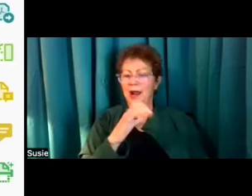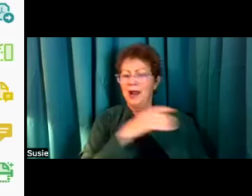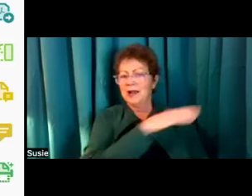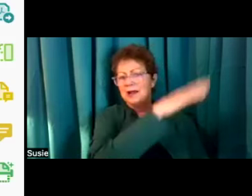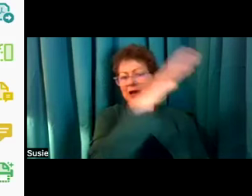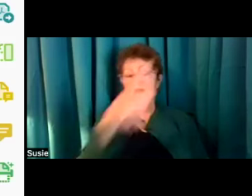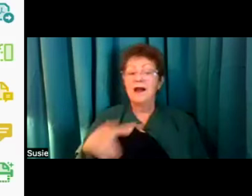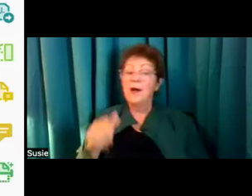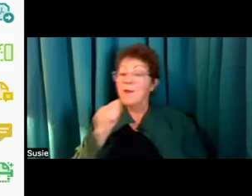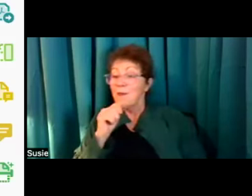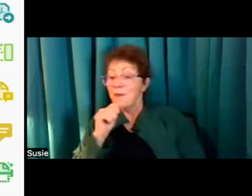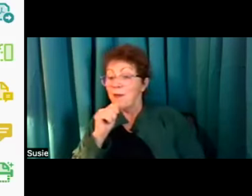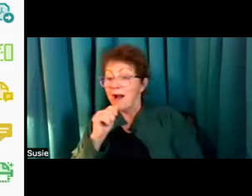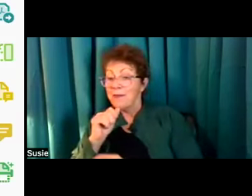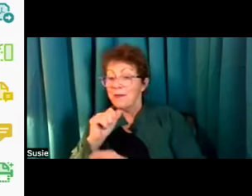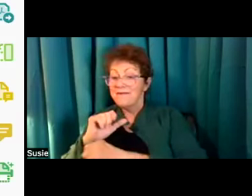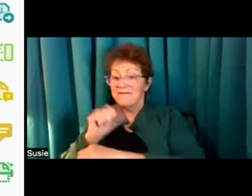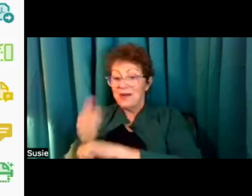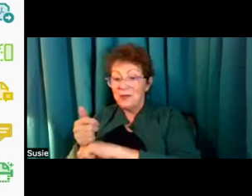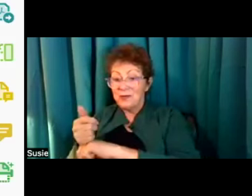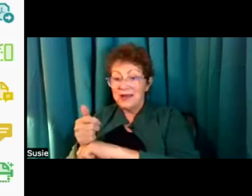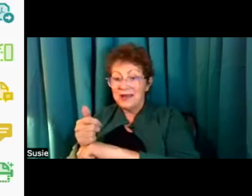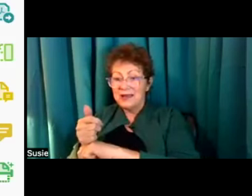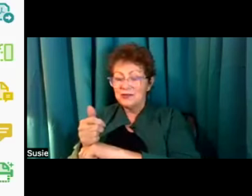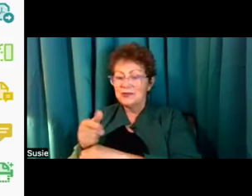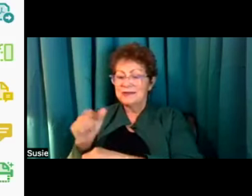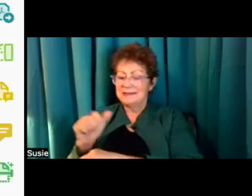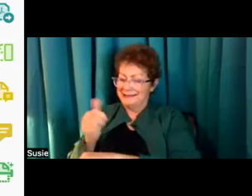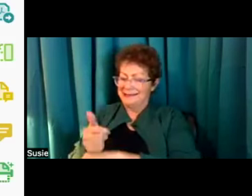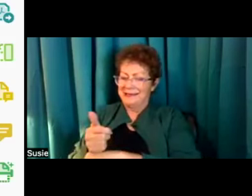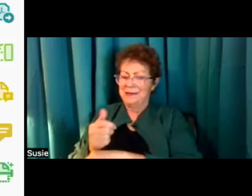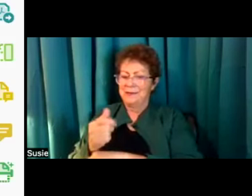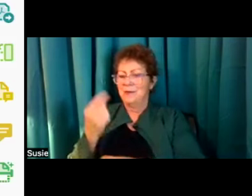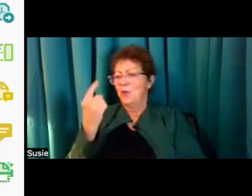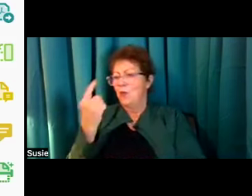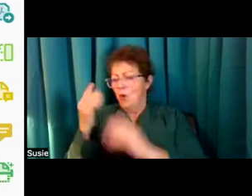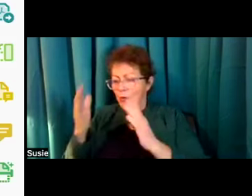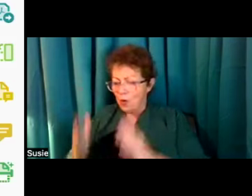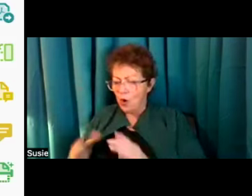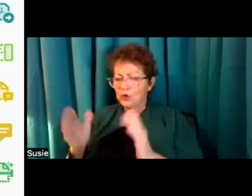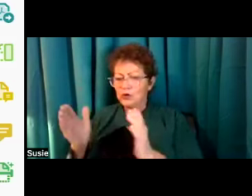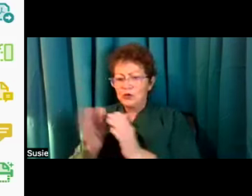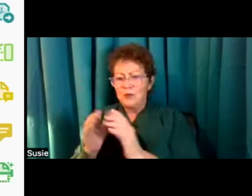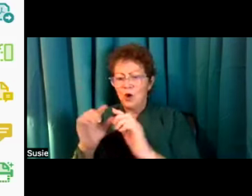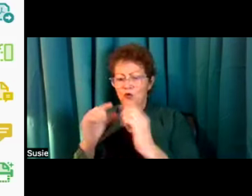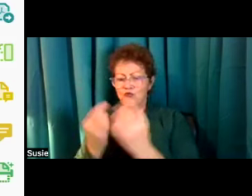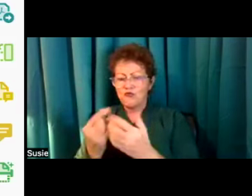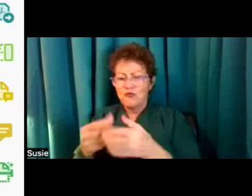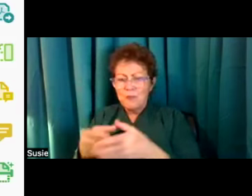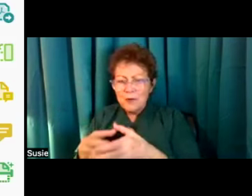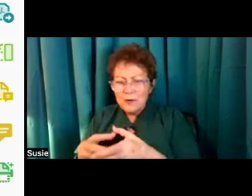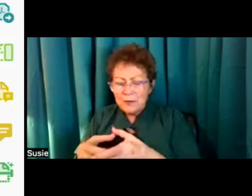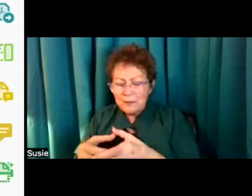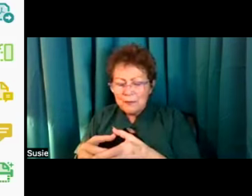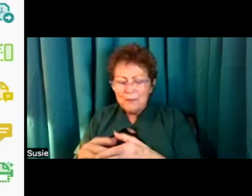foundations are usually set up by a single donor or small group of donors.